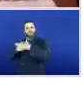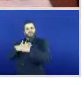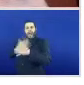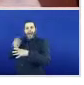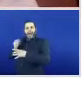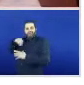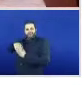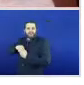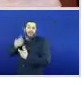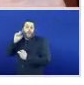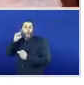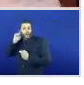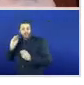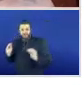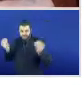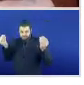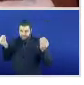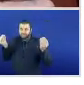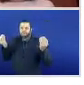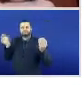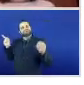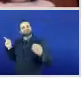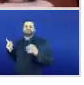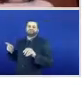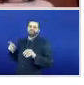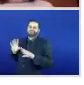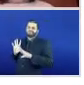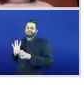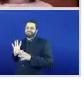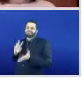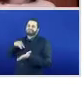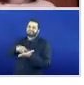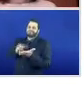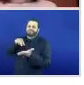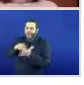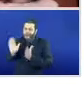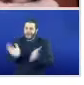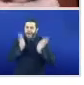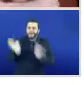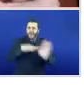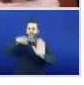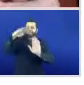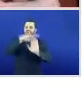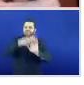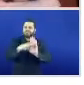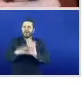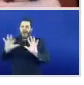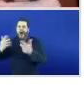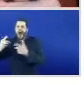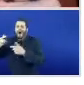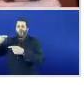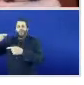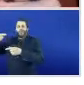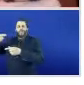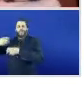society organizations are. And I think that's healthy. And I commend the Generation Equality Forum process for making space for